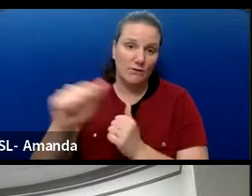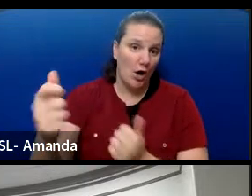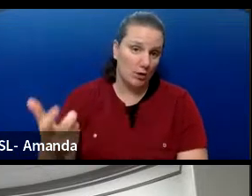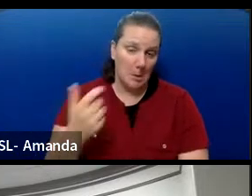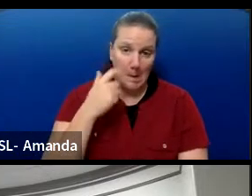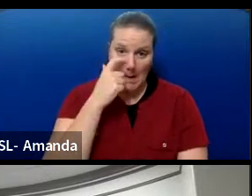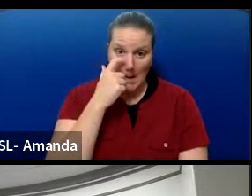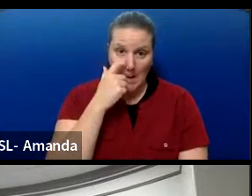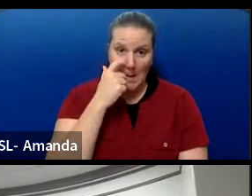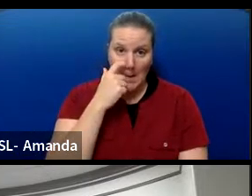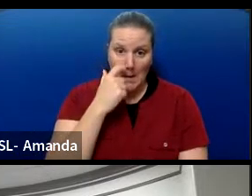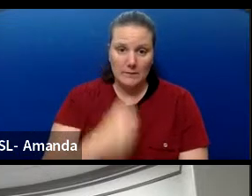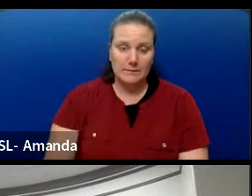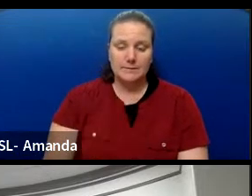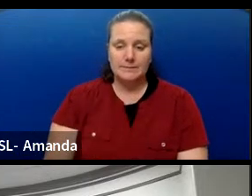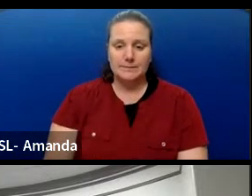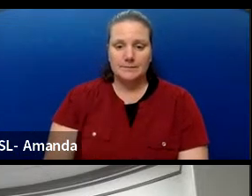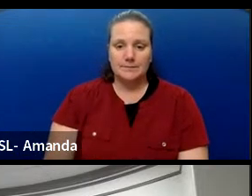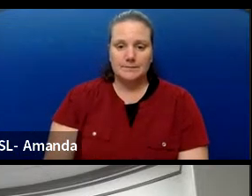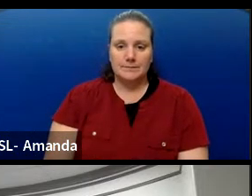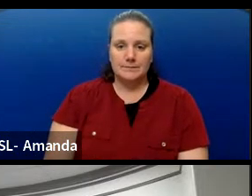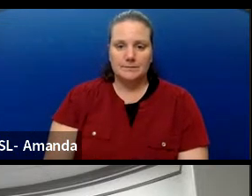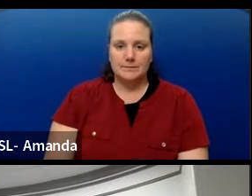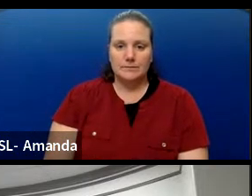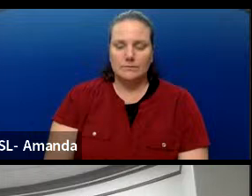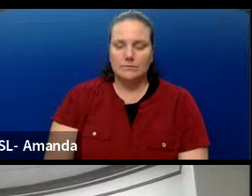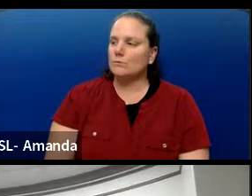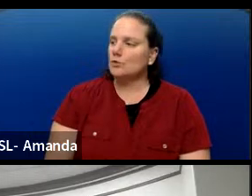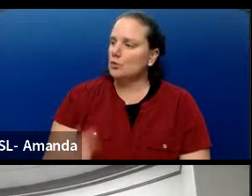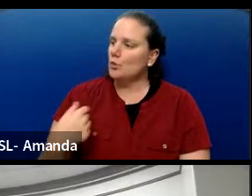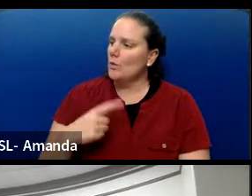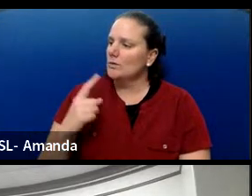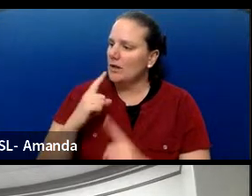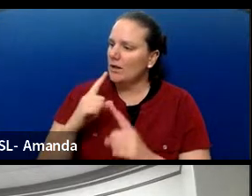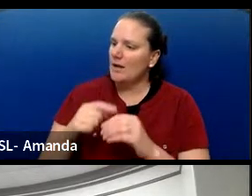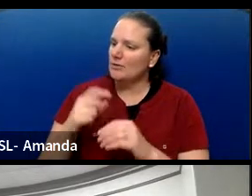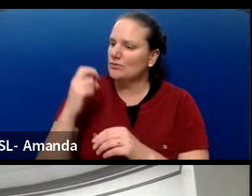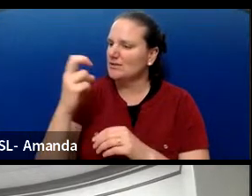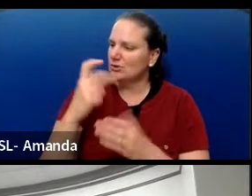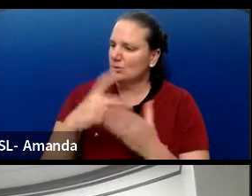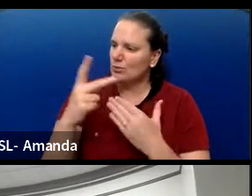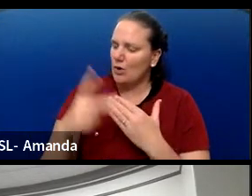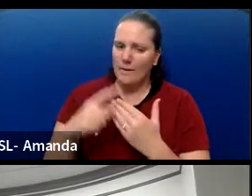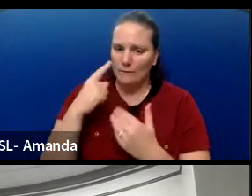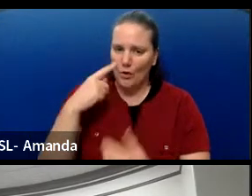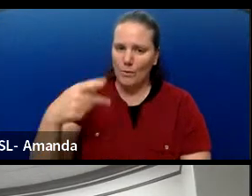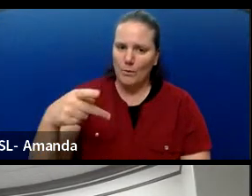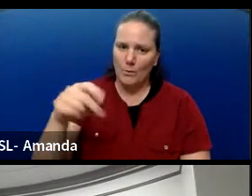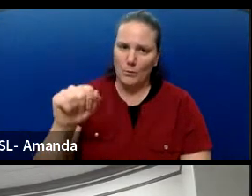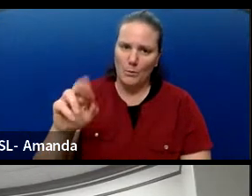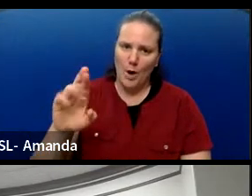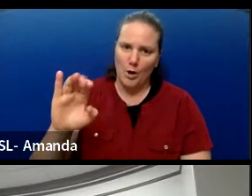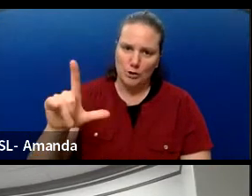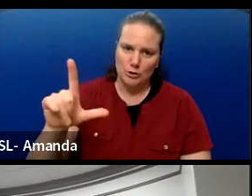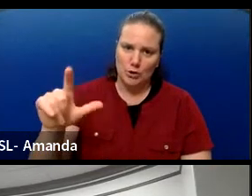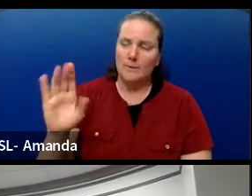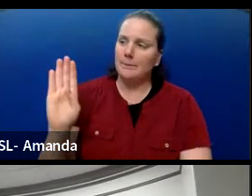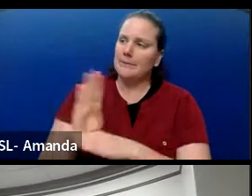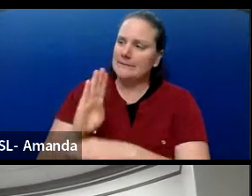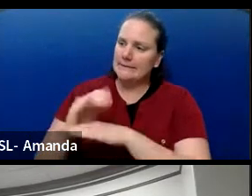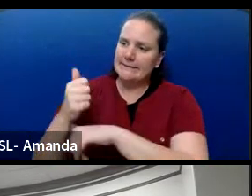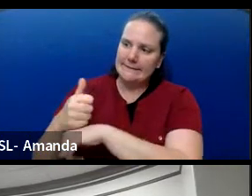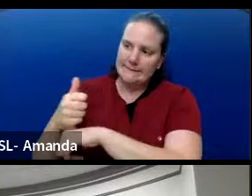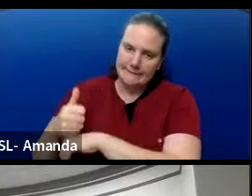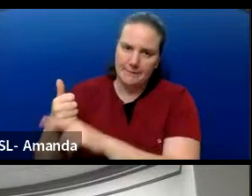I think we're talking about a transition program for parcels, for businesses themselves